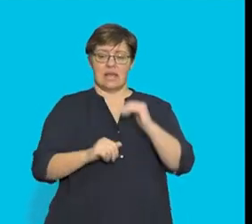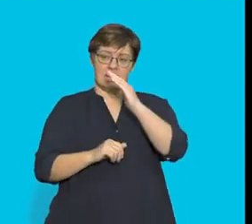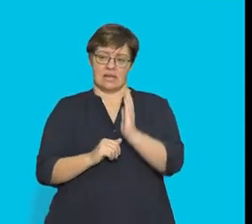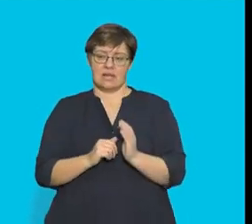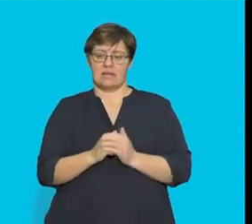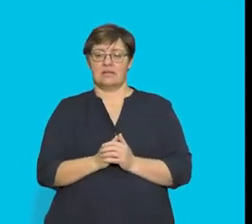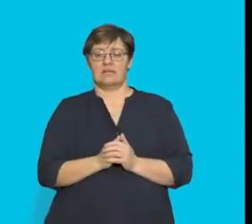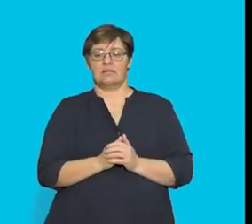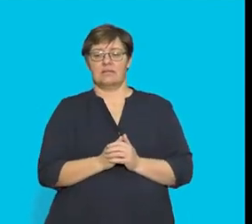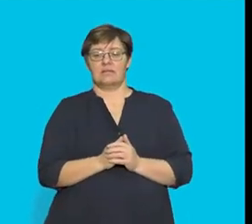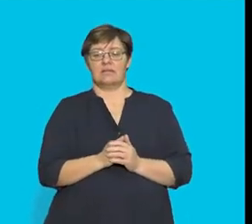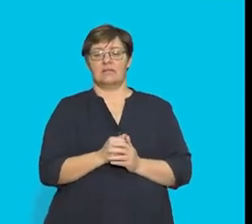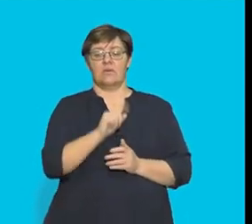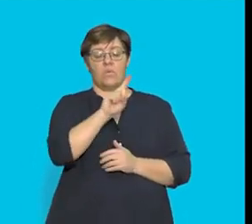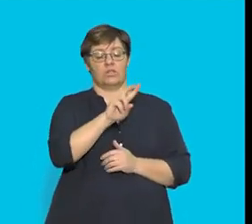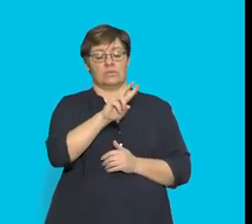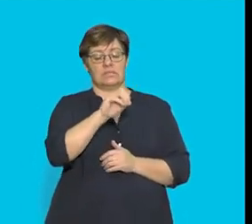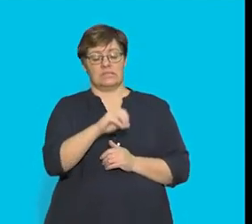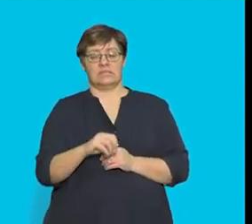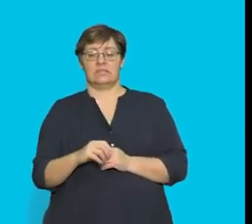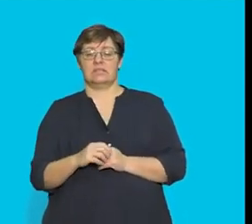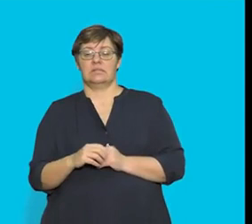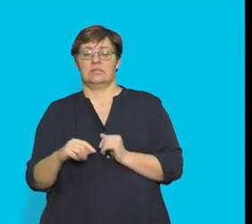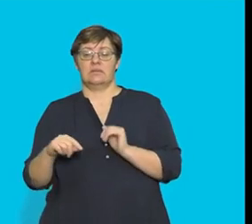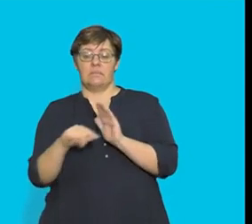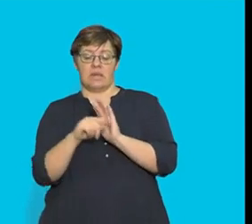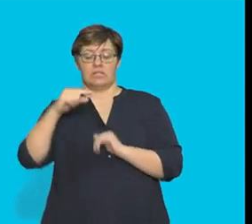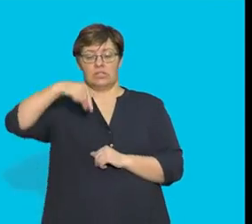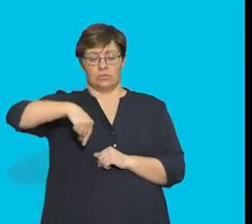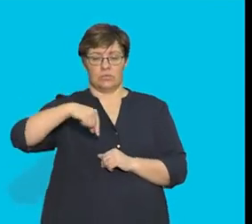K, and we already worked out R1 to be 120